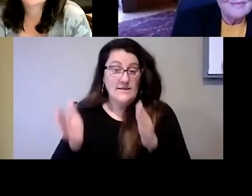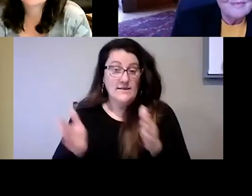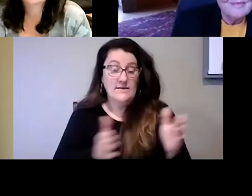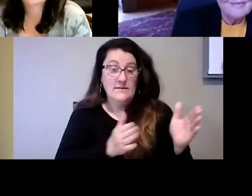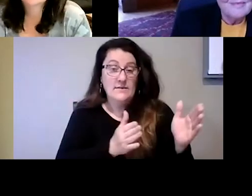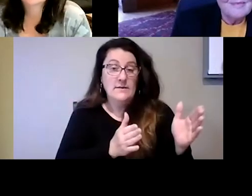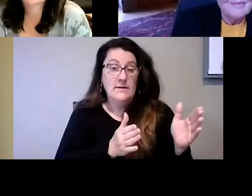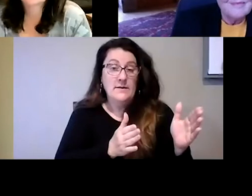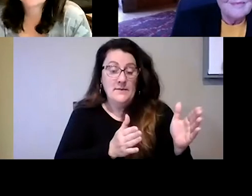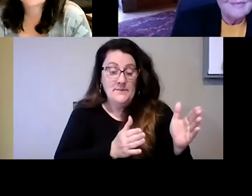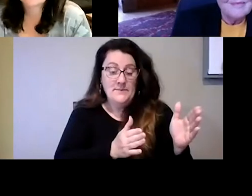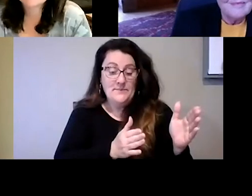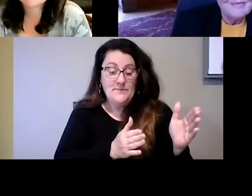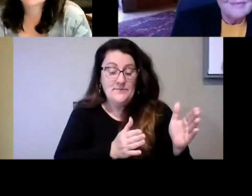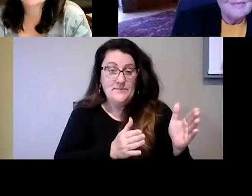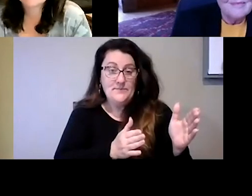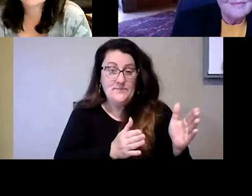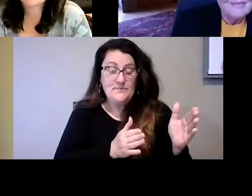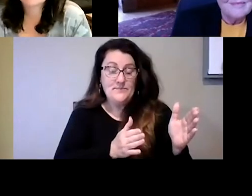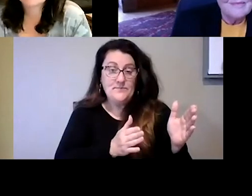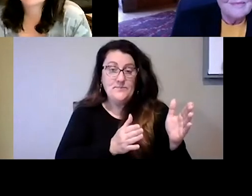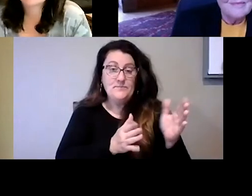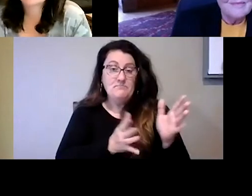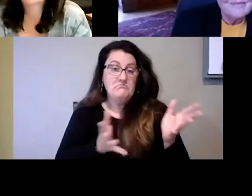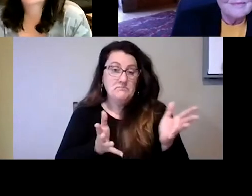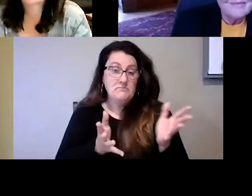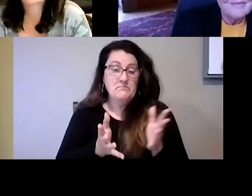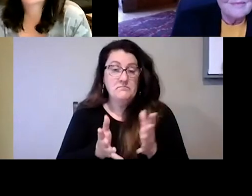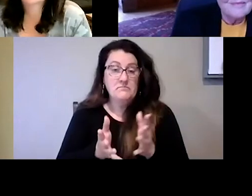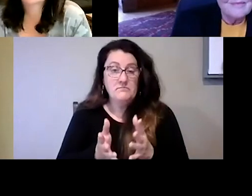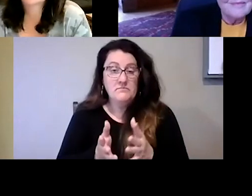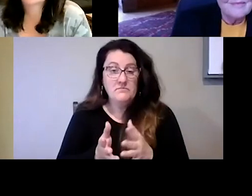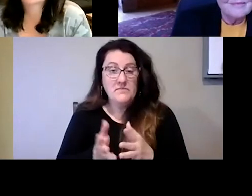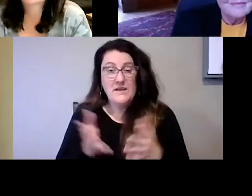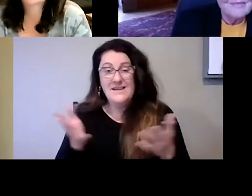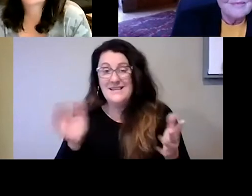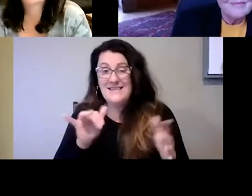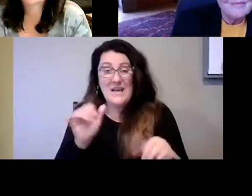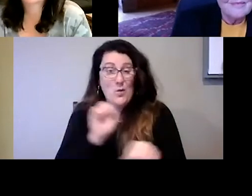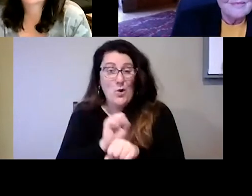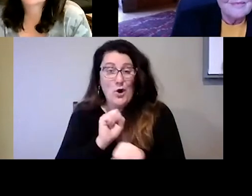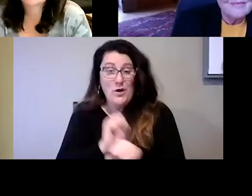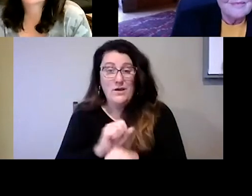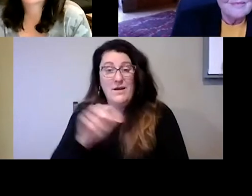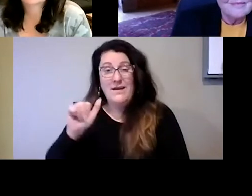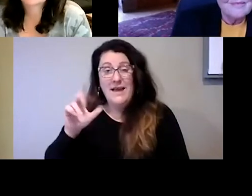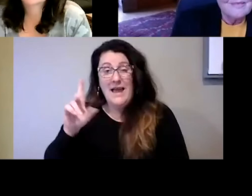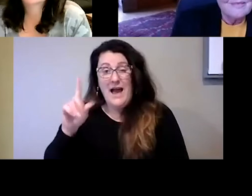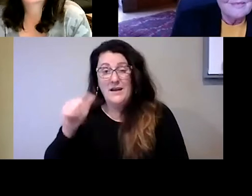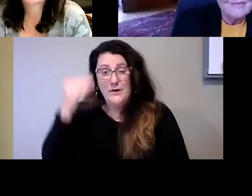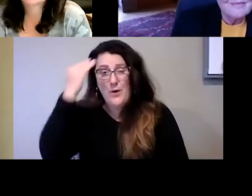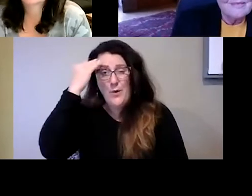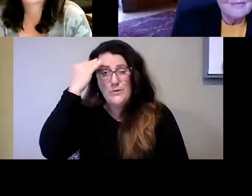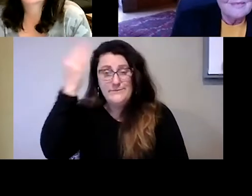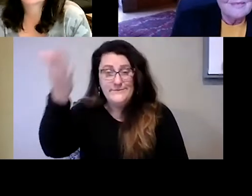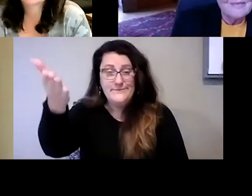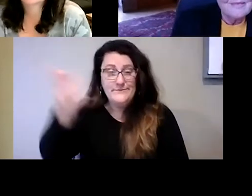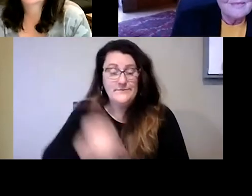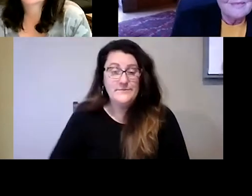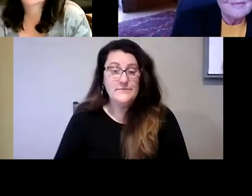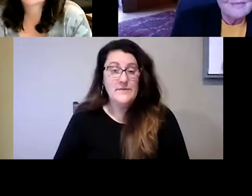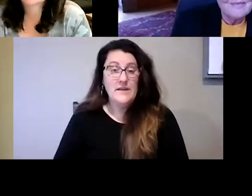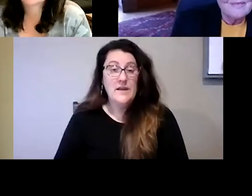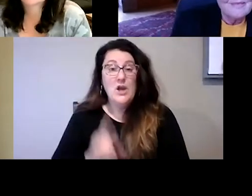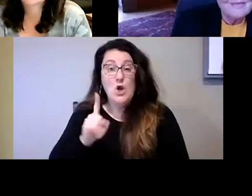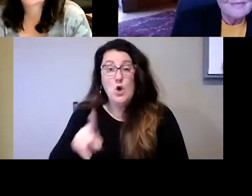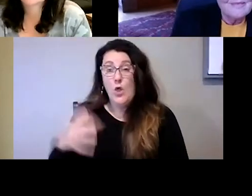And if it's like in a workplace, Ada knows this quite well. If you go to the